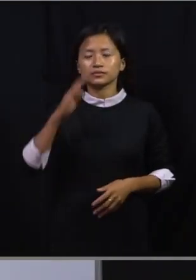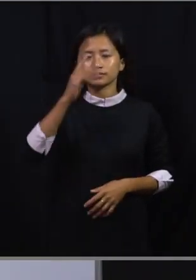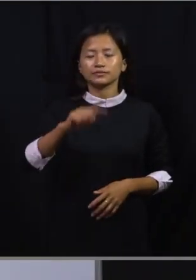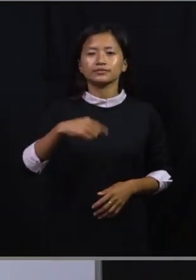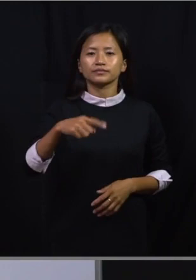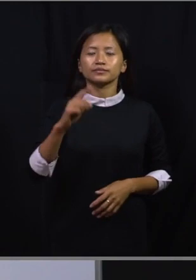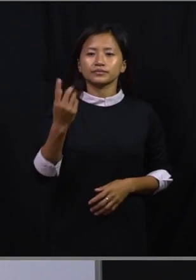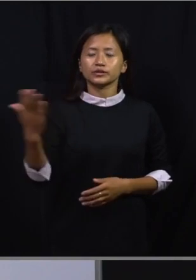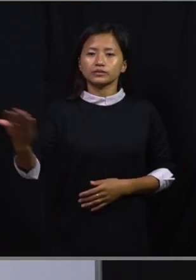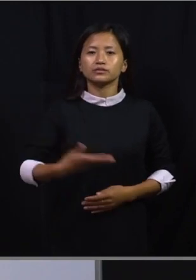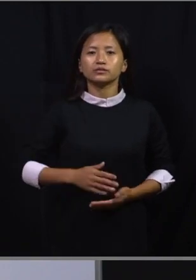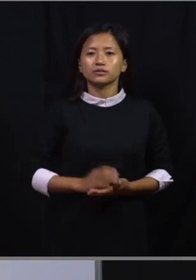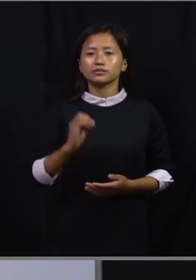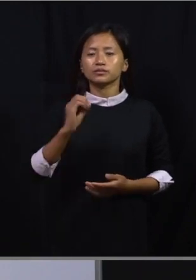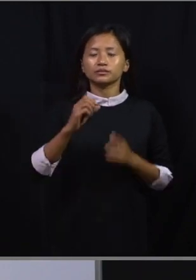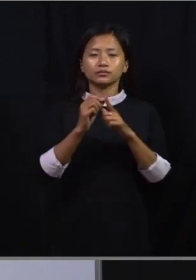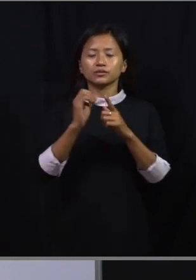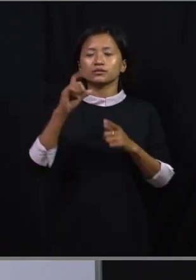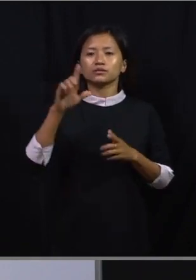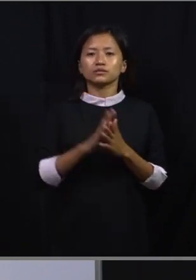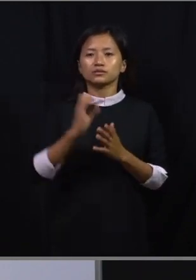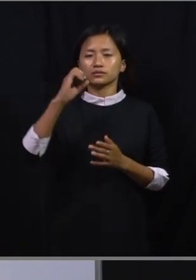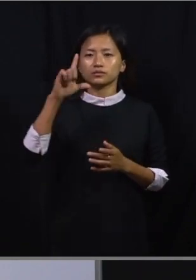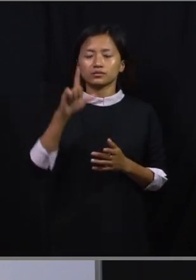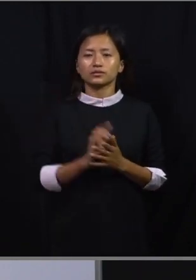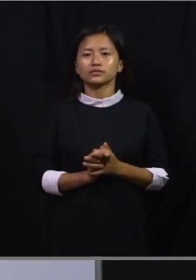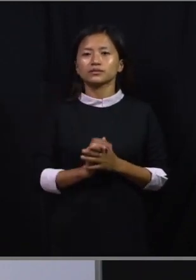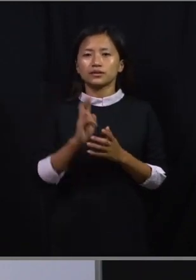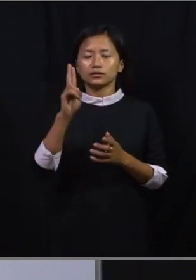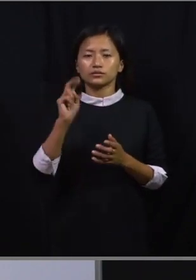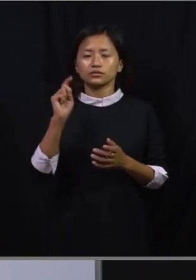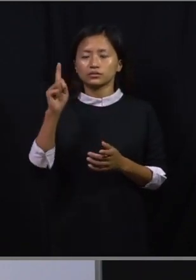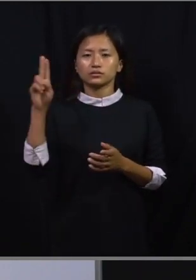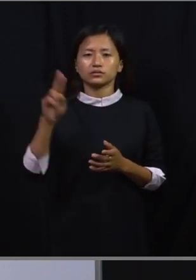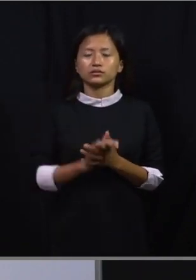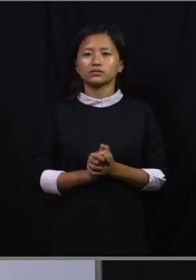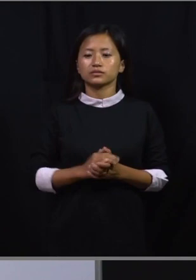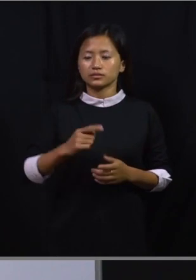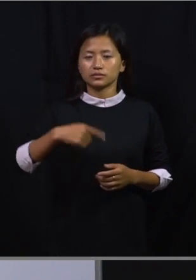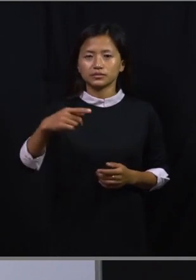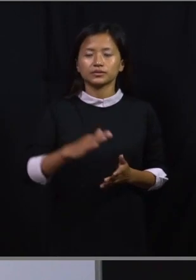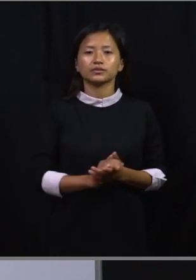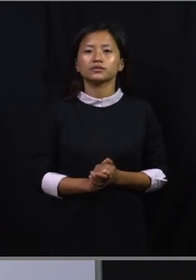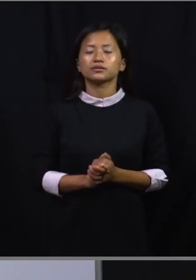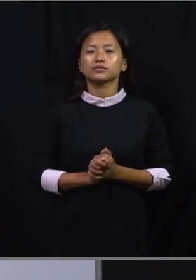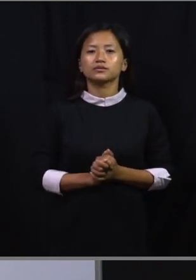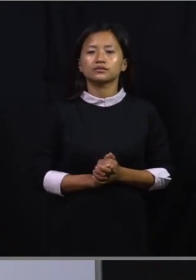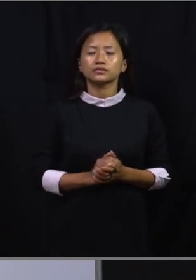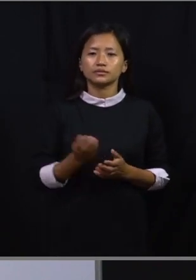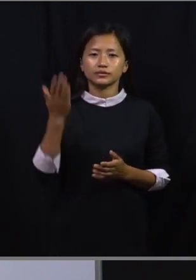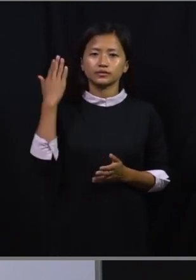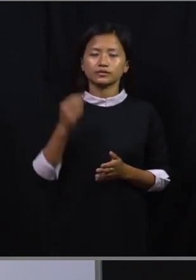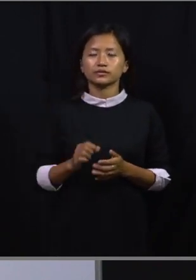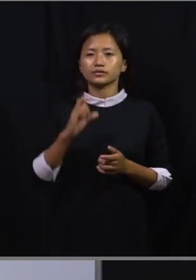Hello everyone, welcome to Political Science class for class 12. Okay, we'll continue with from the